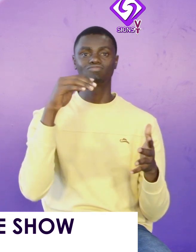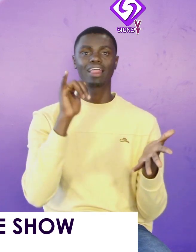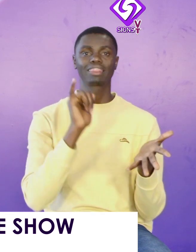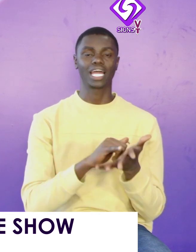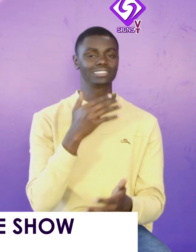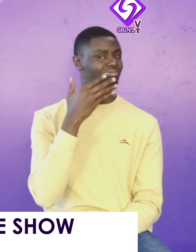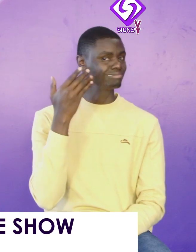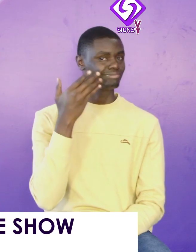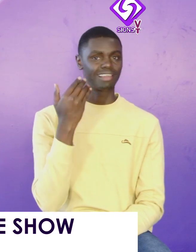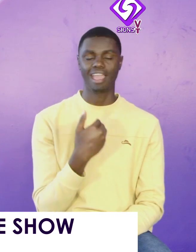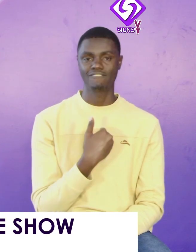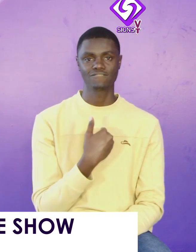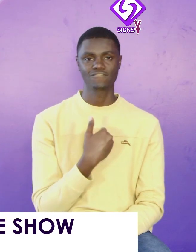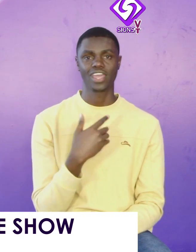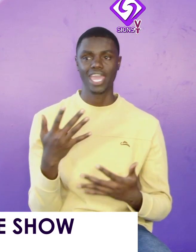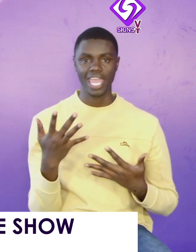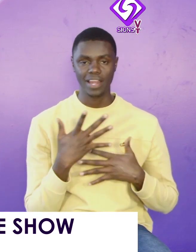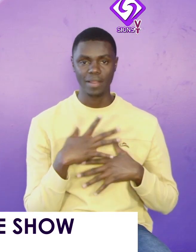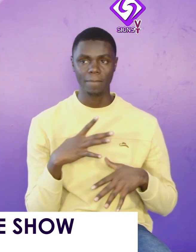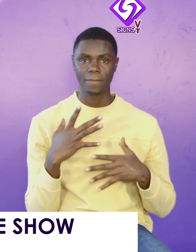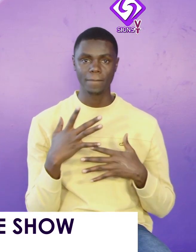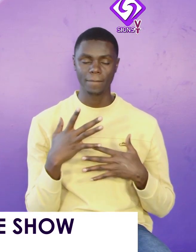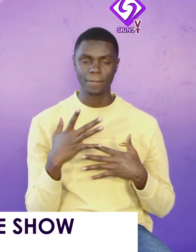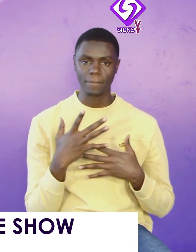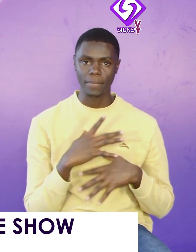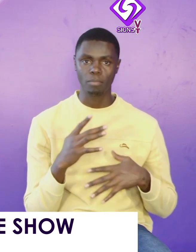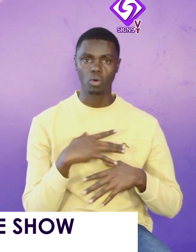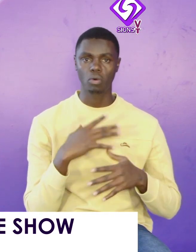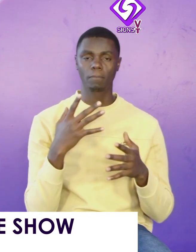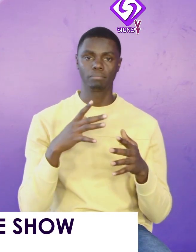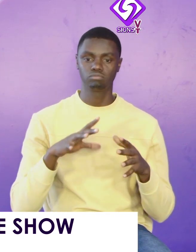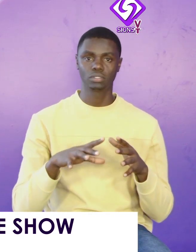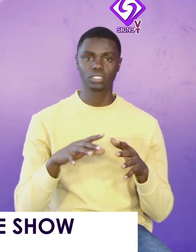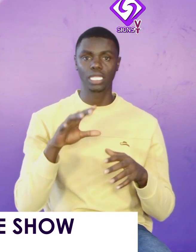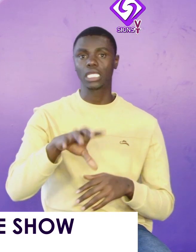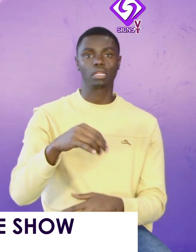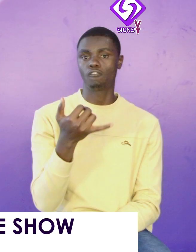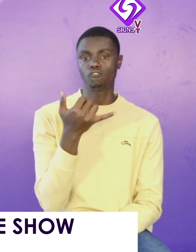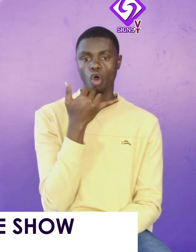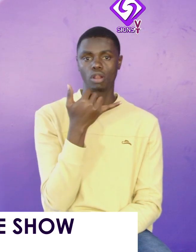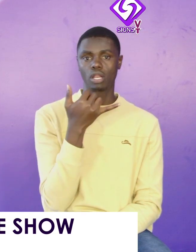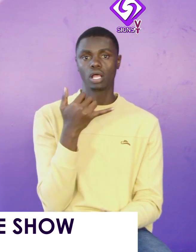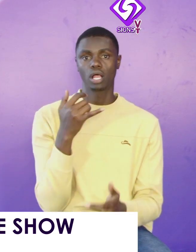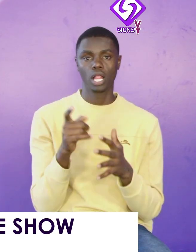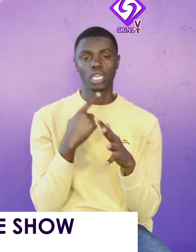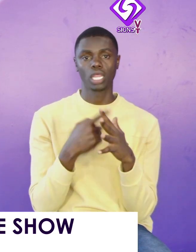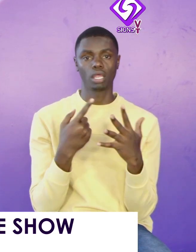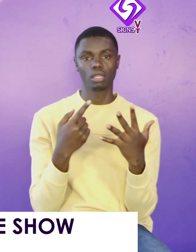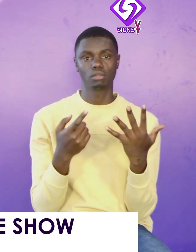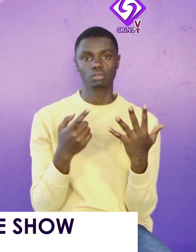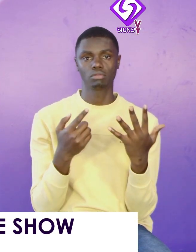people being busted through sanitizations of phones. They take a phone and they